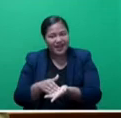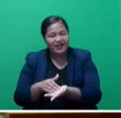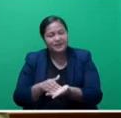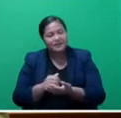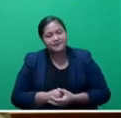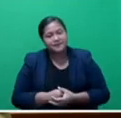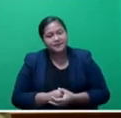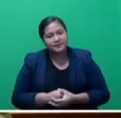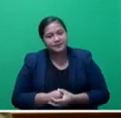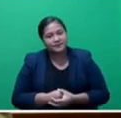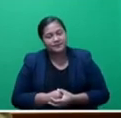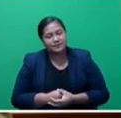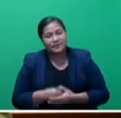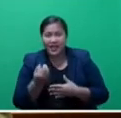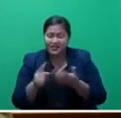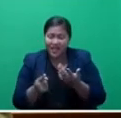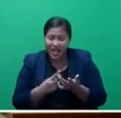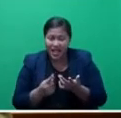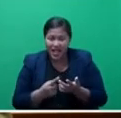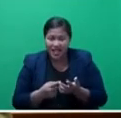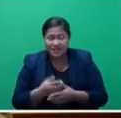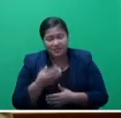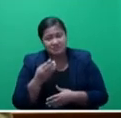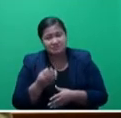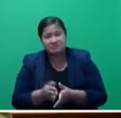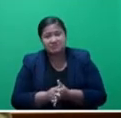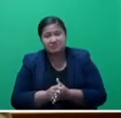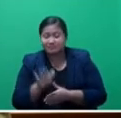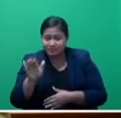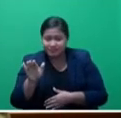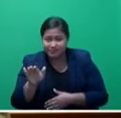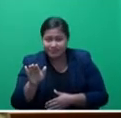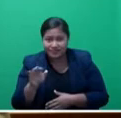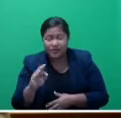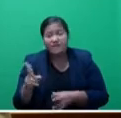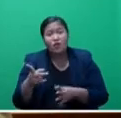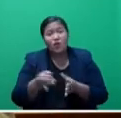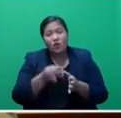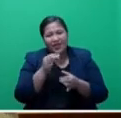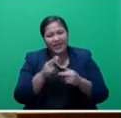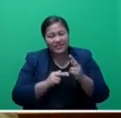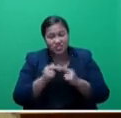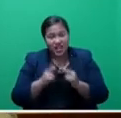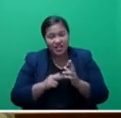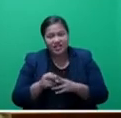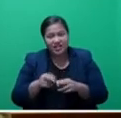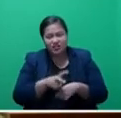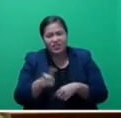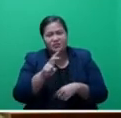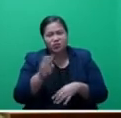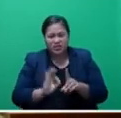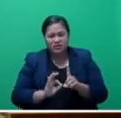The other humble plea I wish to make the Honourable Minister for Infrastructure and Transport is the improvement in maritime public